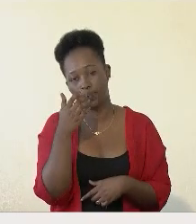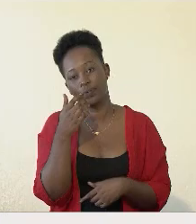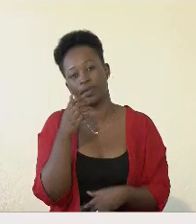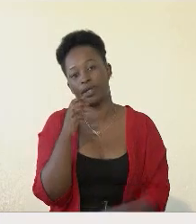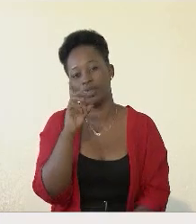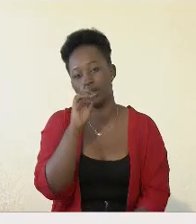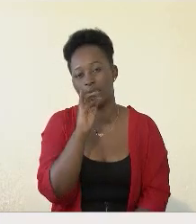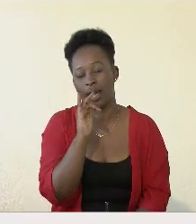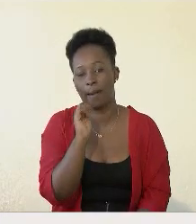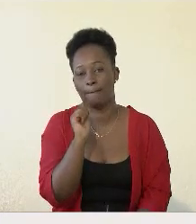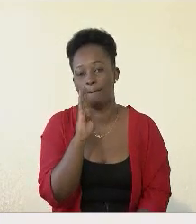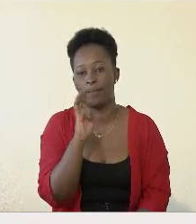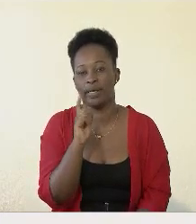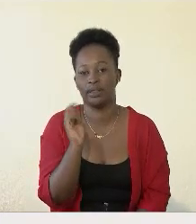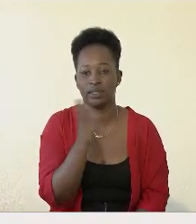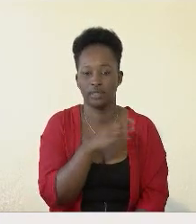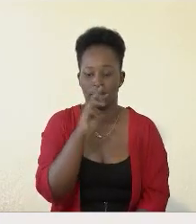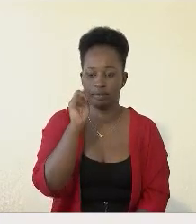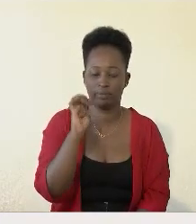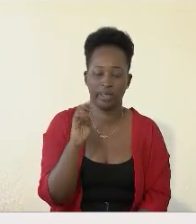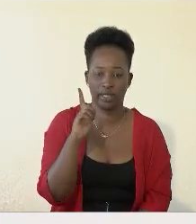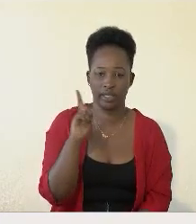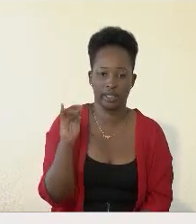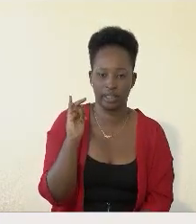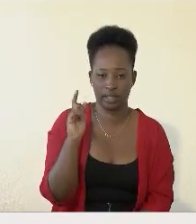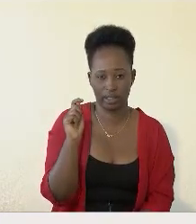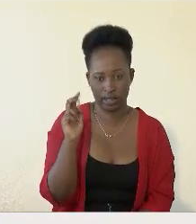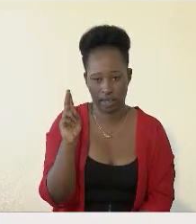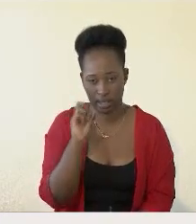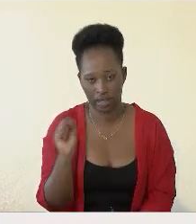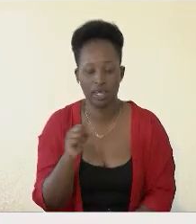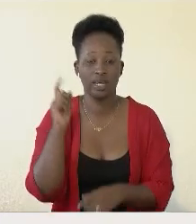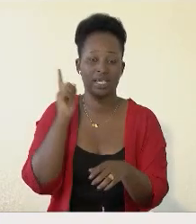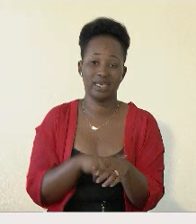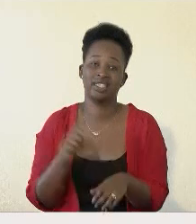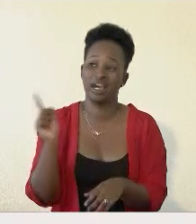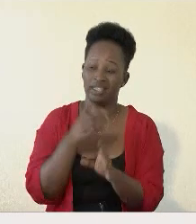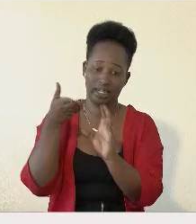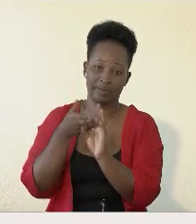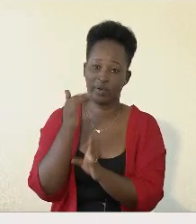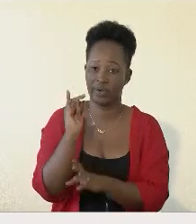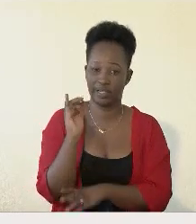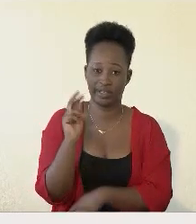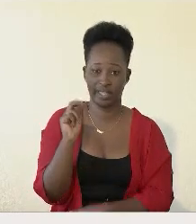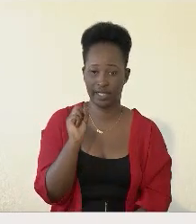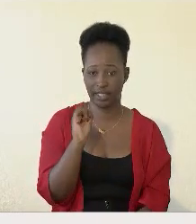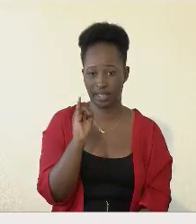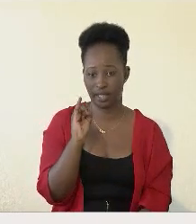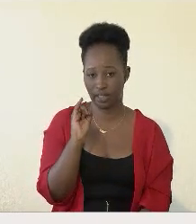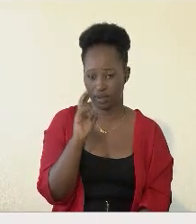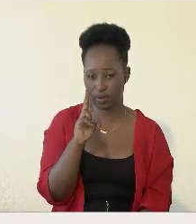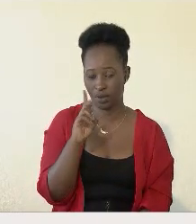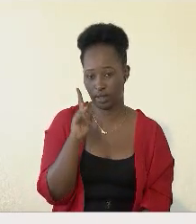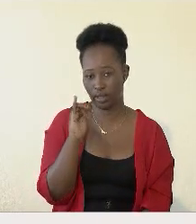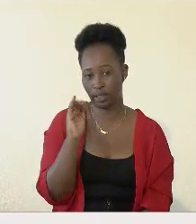in which the pancreas fails to produce an adequate insulin or no insulin, and this may be due to